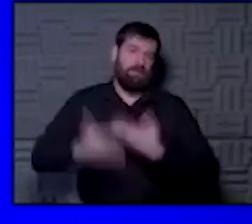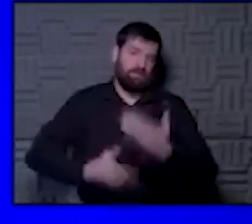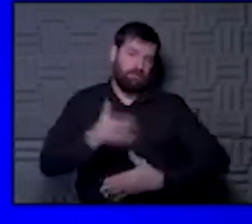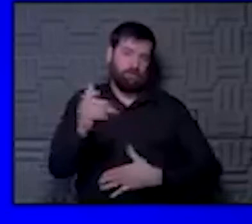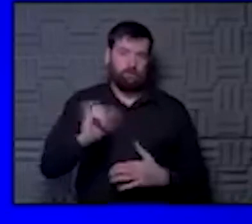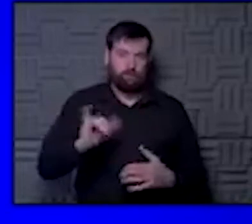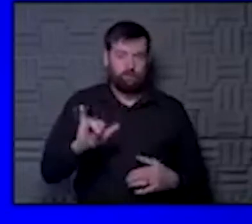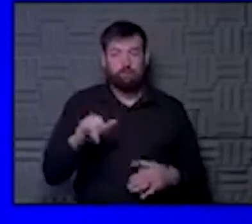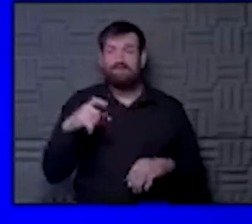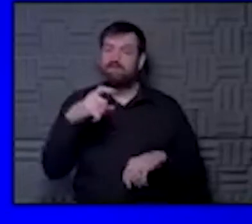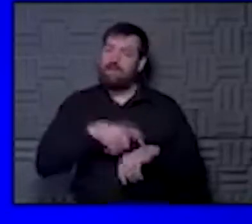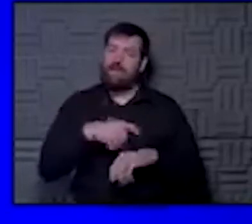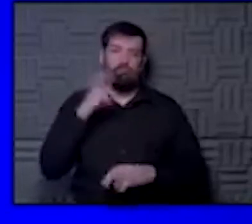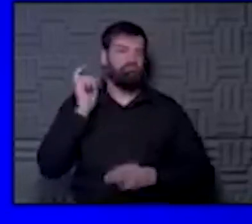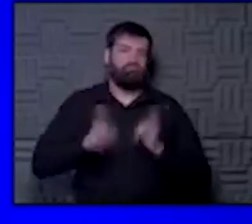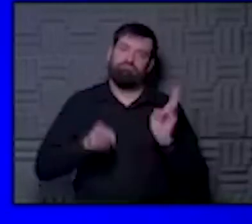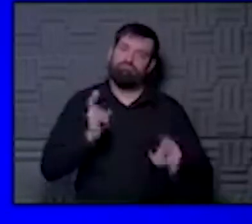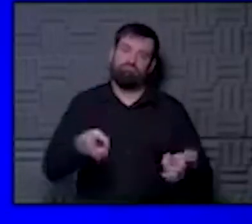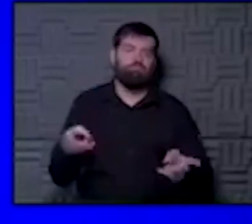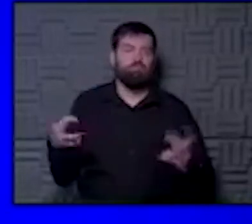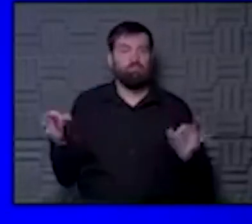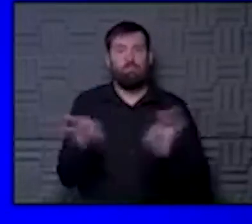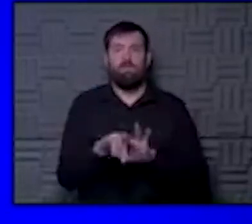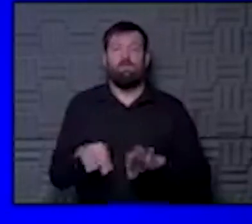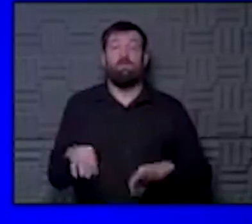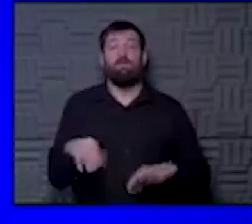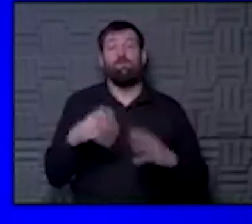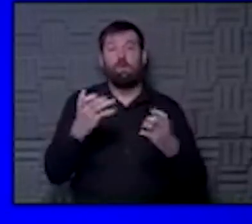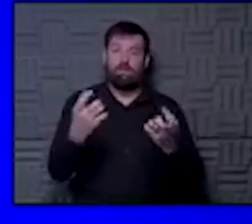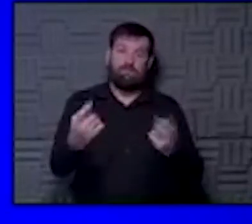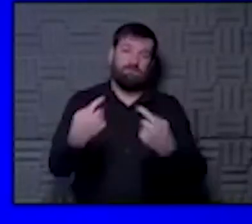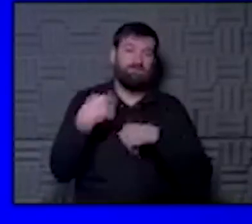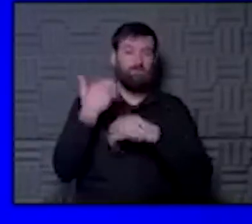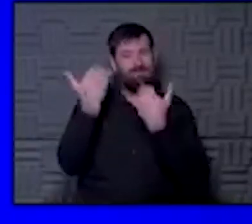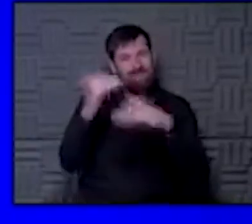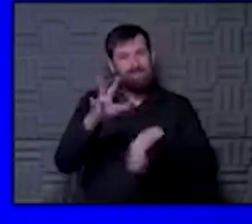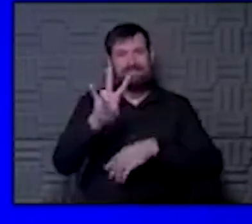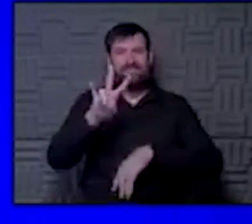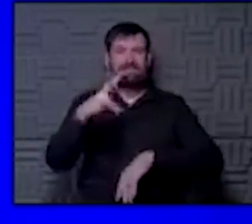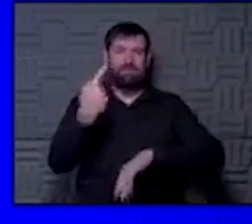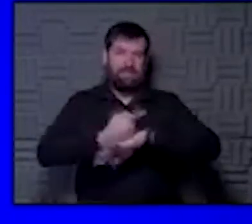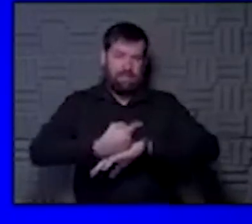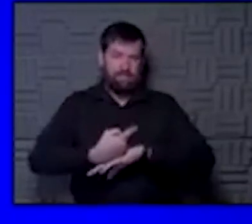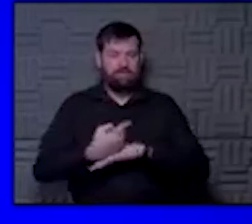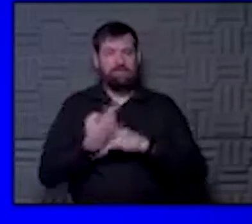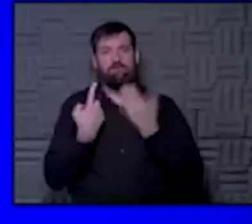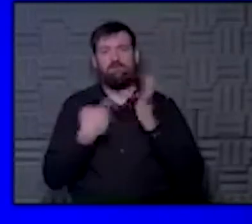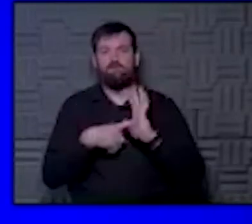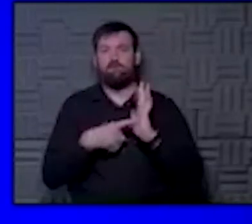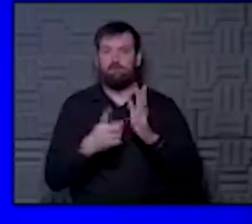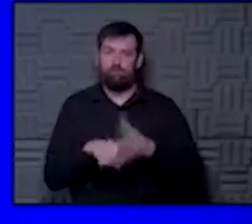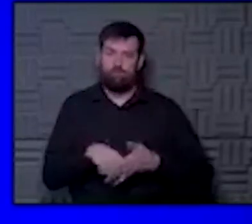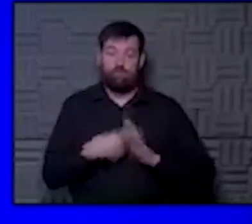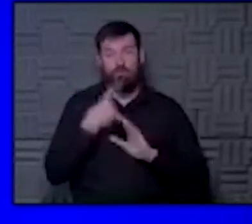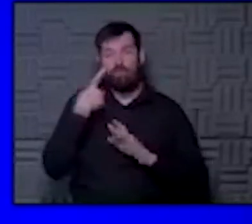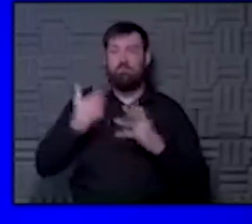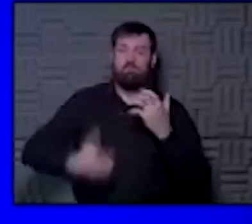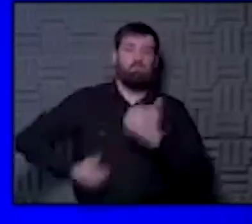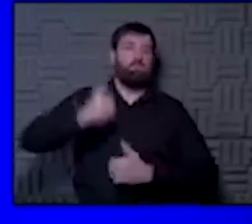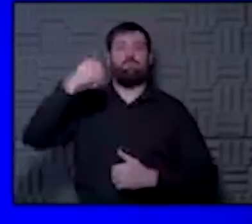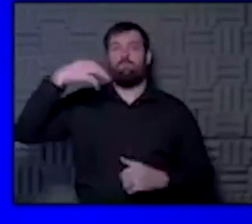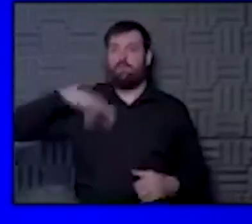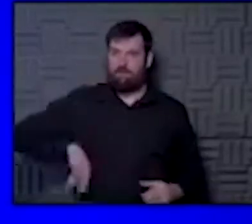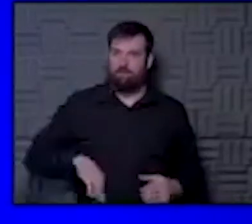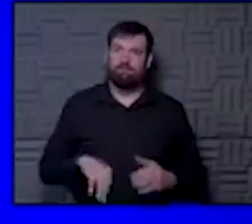because time is of the essence. You really want to get in within 7 days of your symptom onset, probably to have maximal benefit. So that is